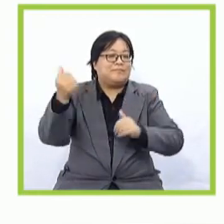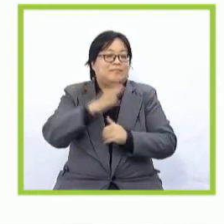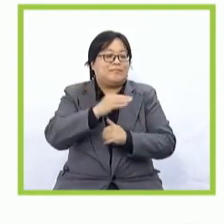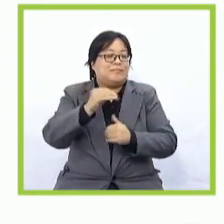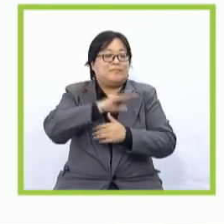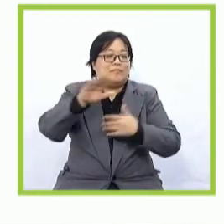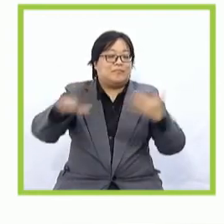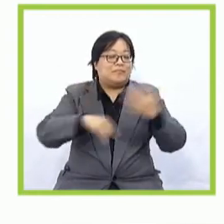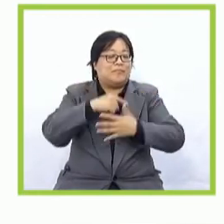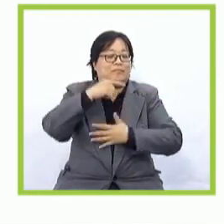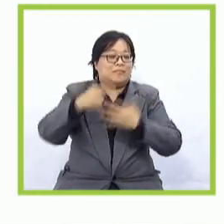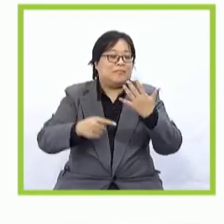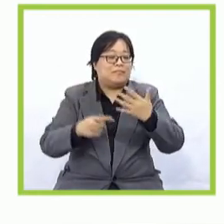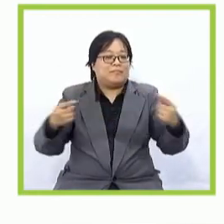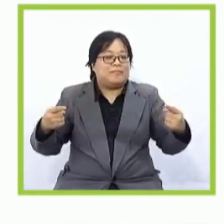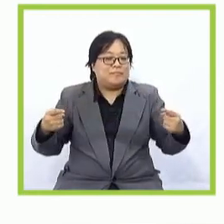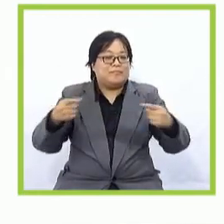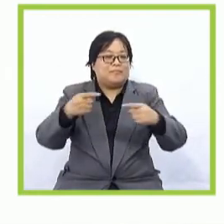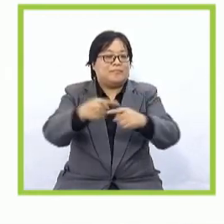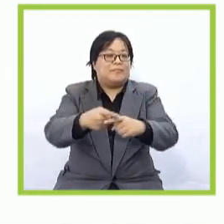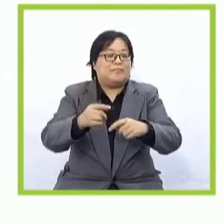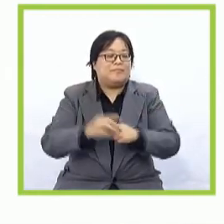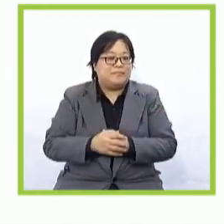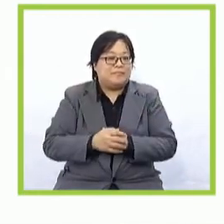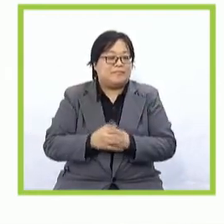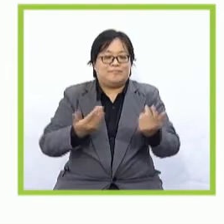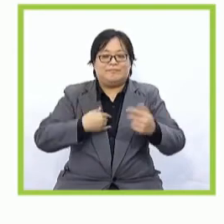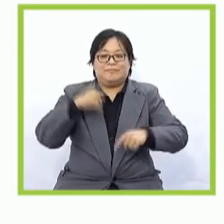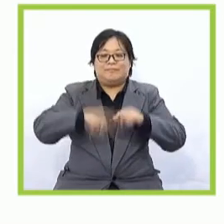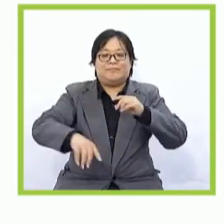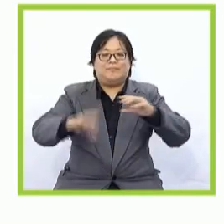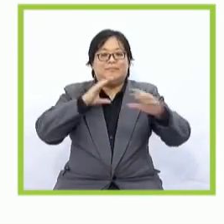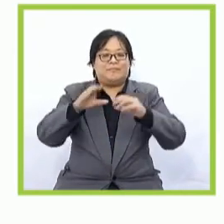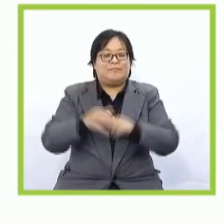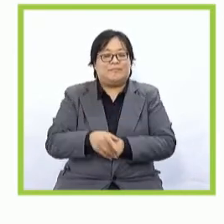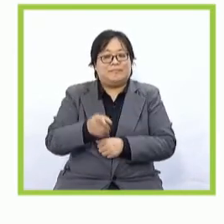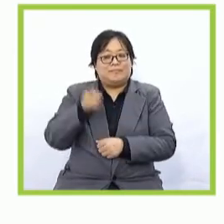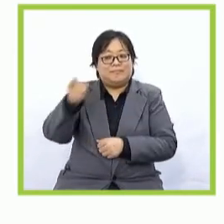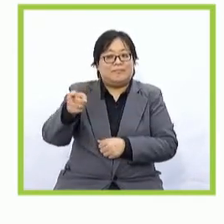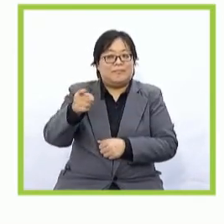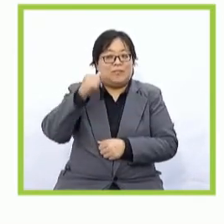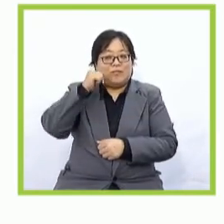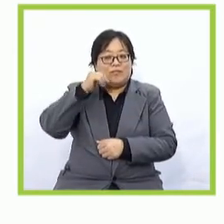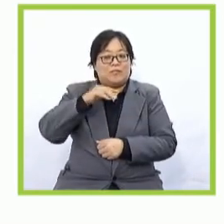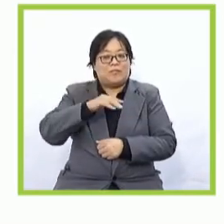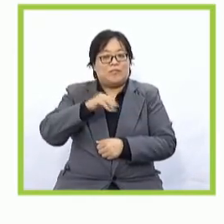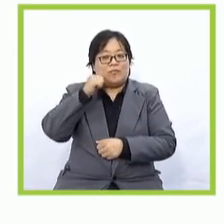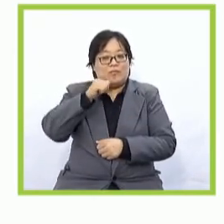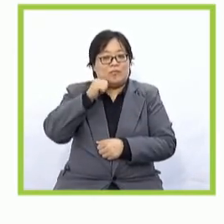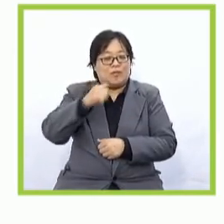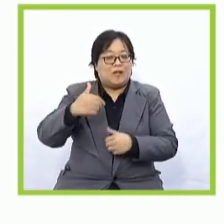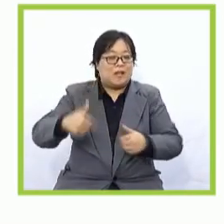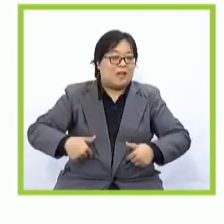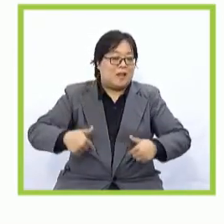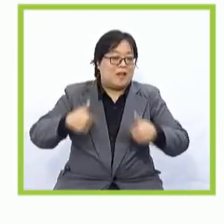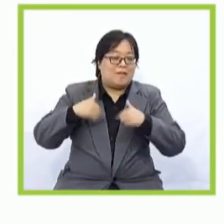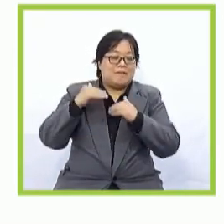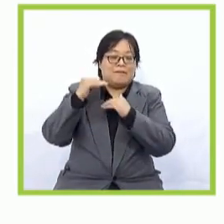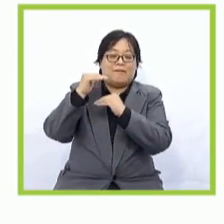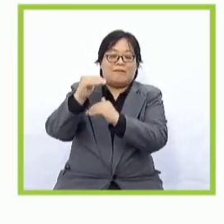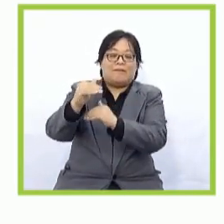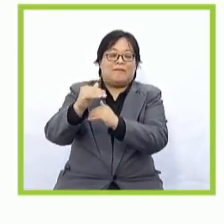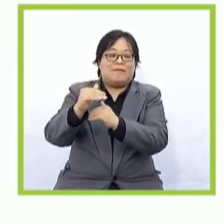these intersect. We can't say that that woman's life is constrained